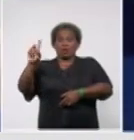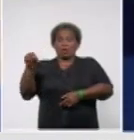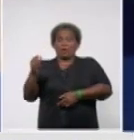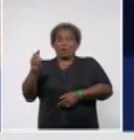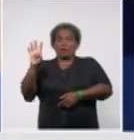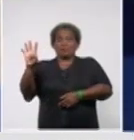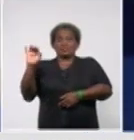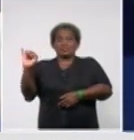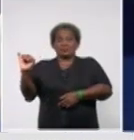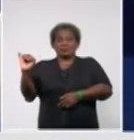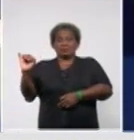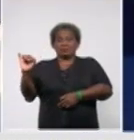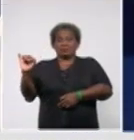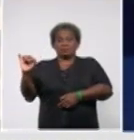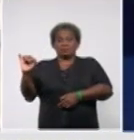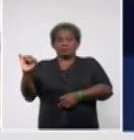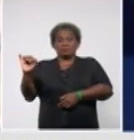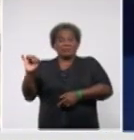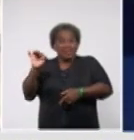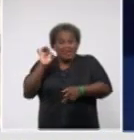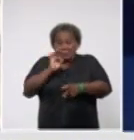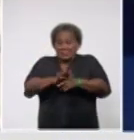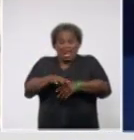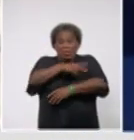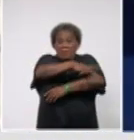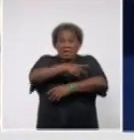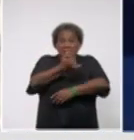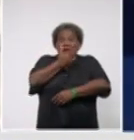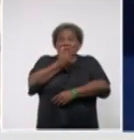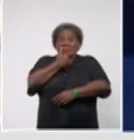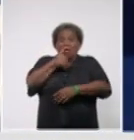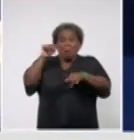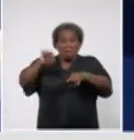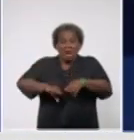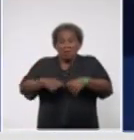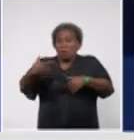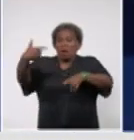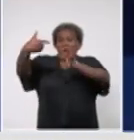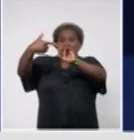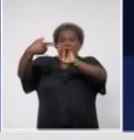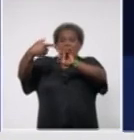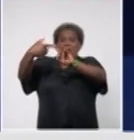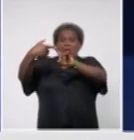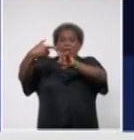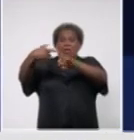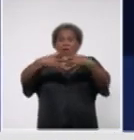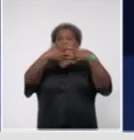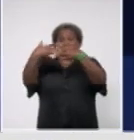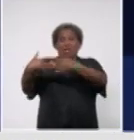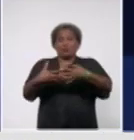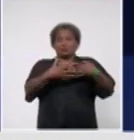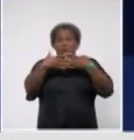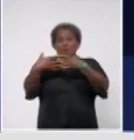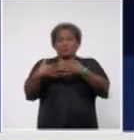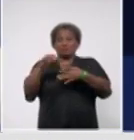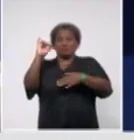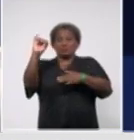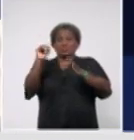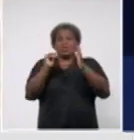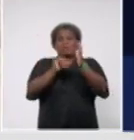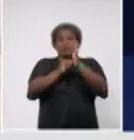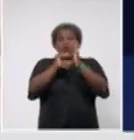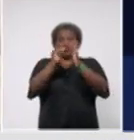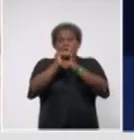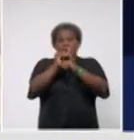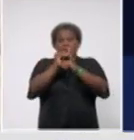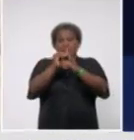3.46%. The United States continues to top the list of countries worst affected by the pandemic, with